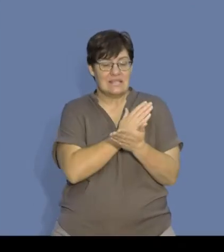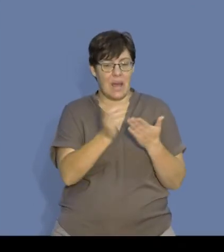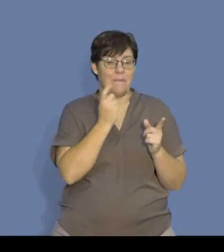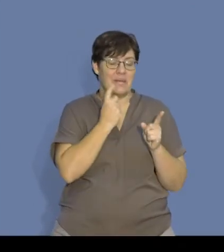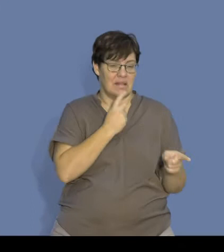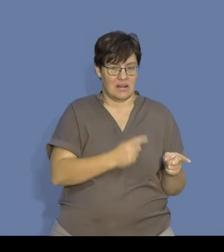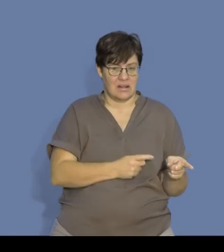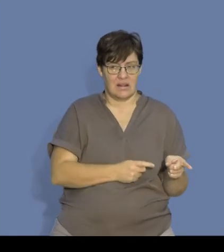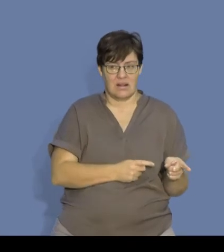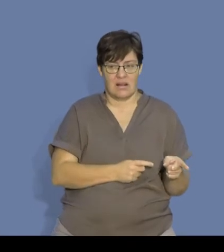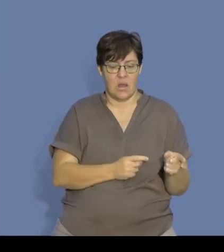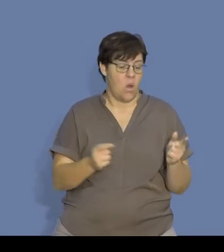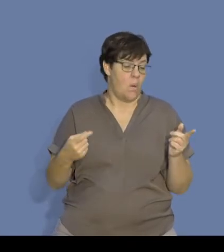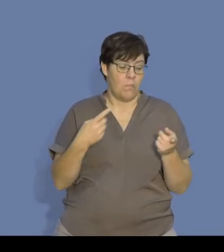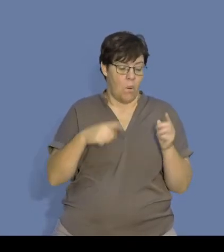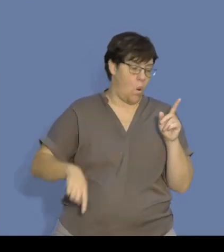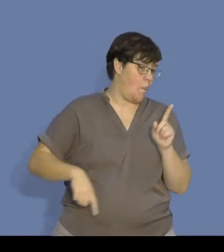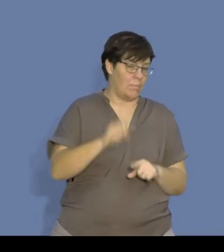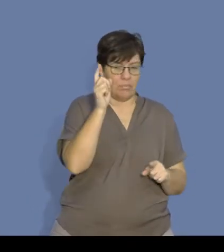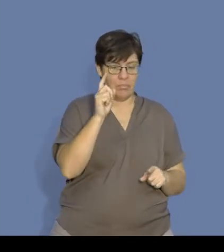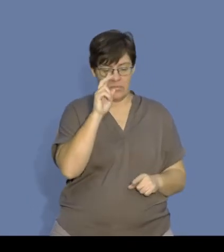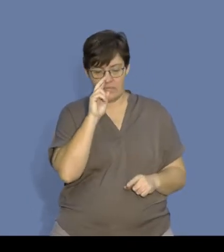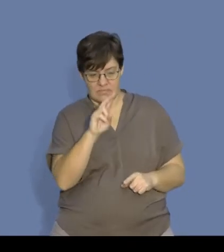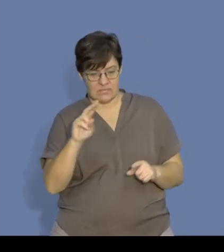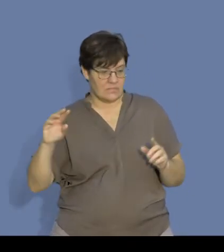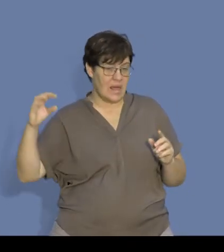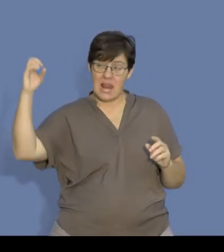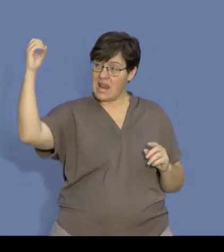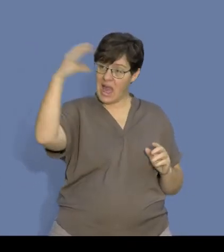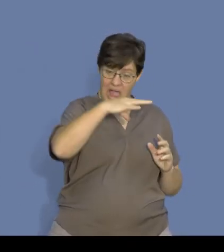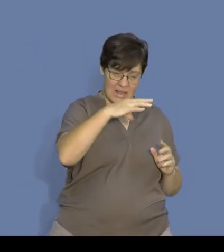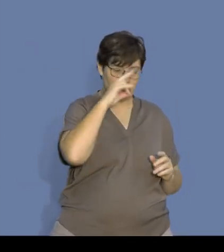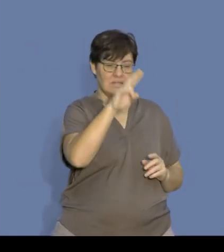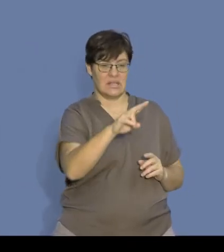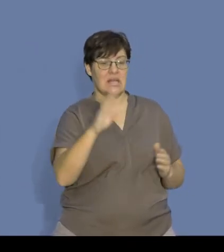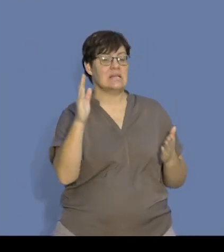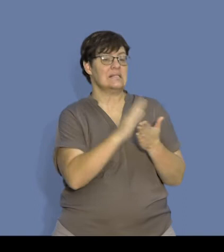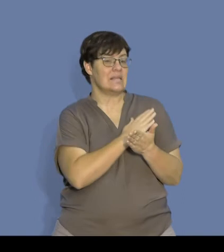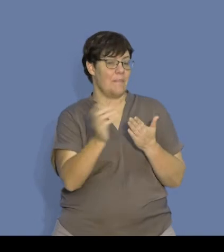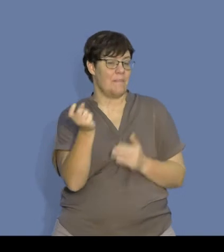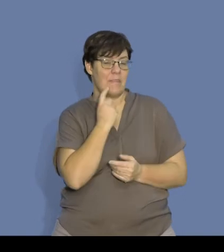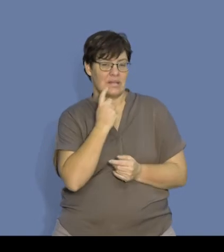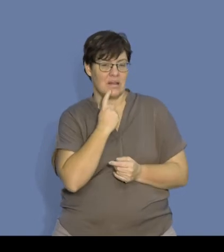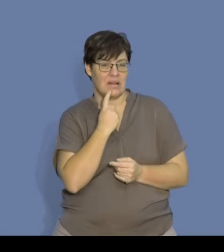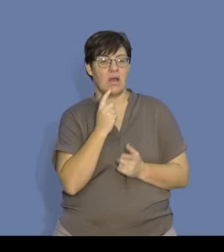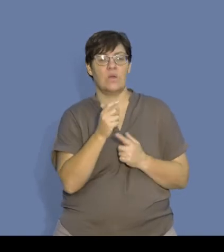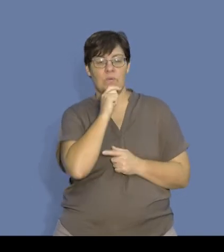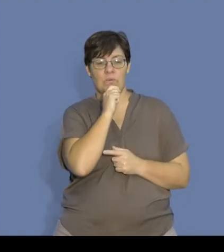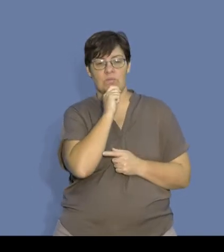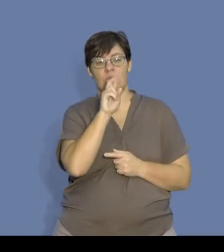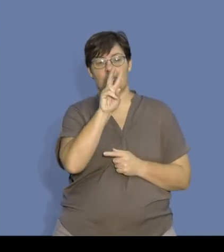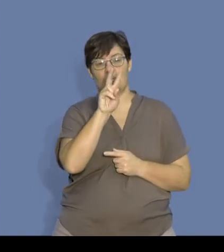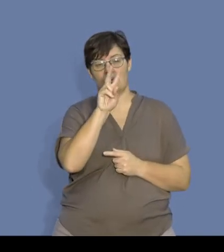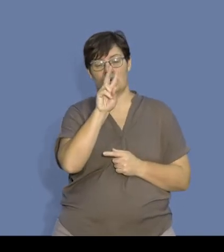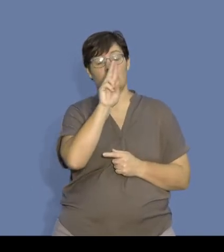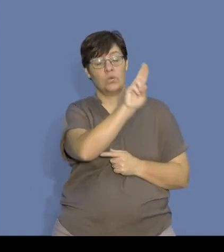it knocked out with visible light. Some metals, we use ultraviolet. And